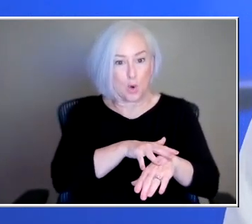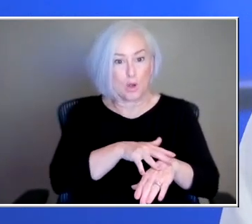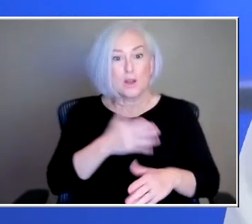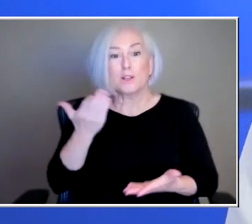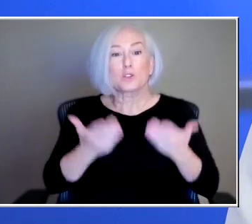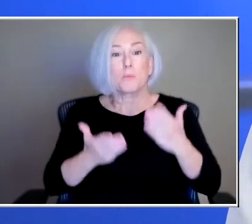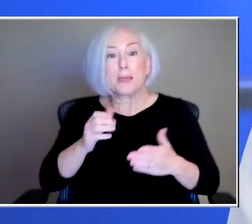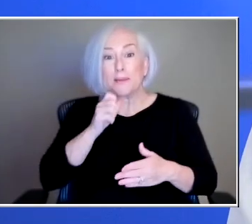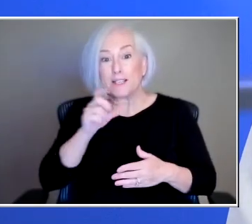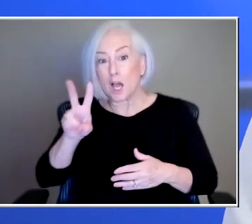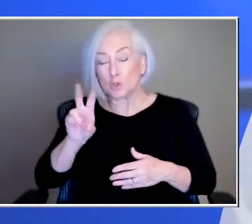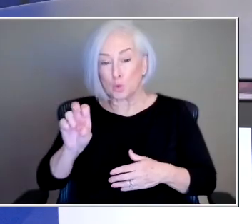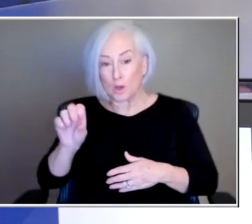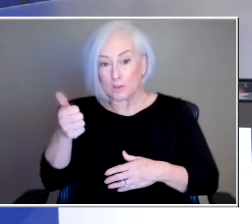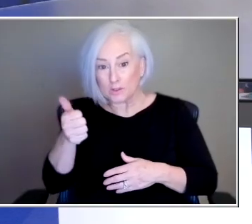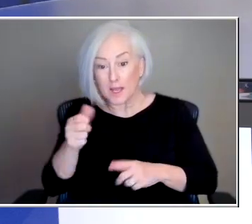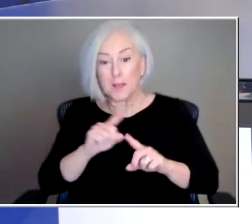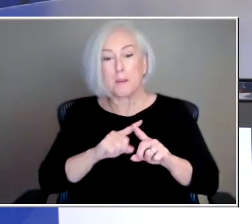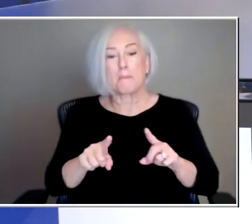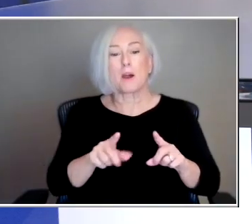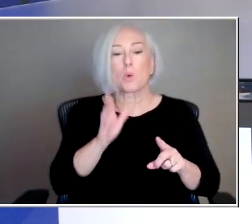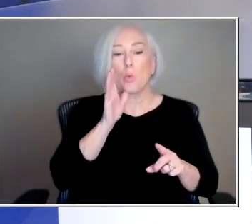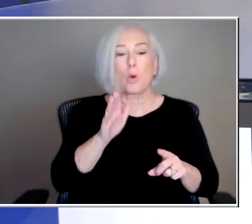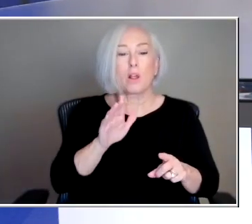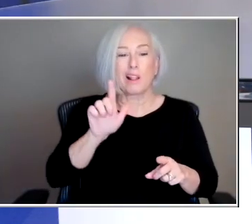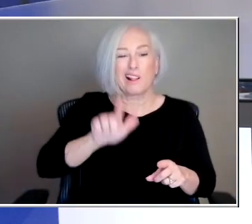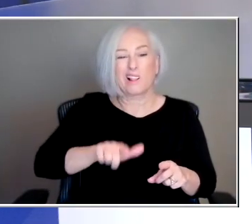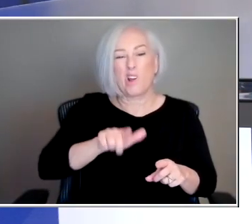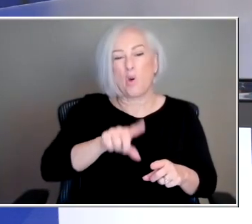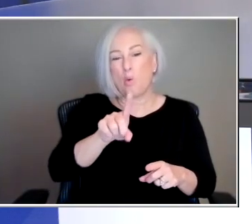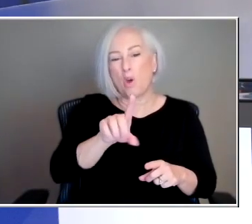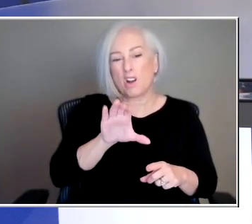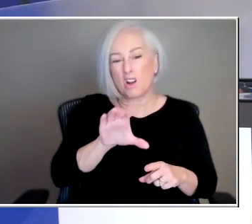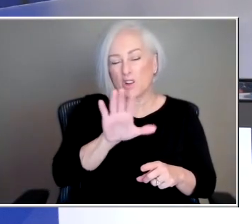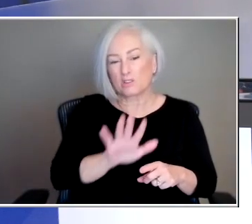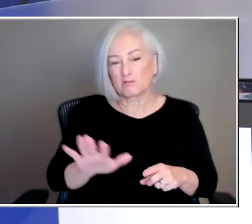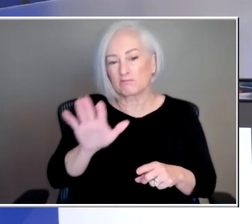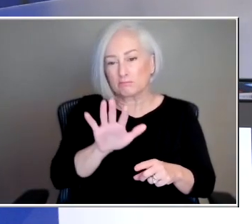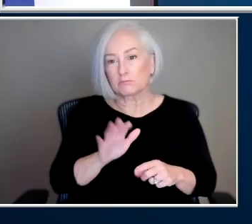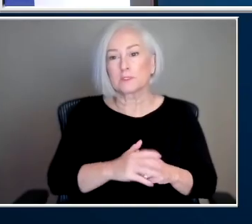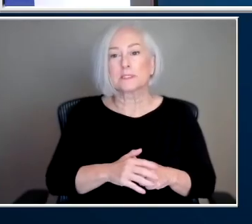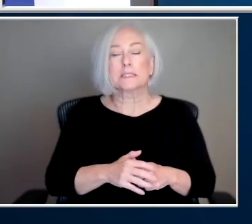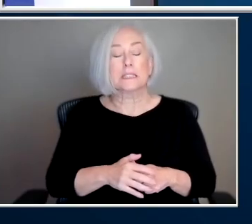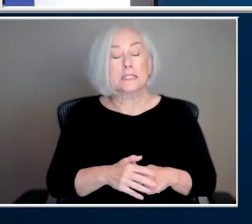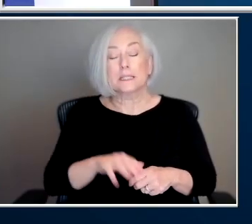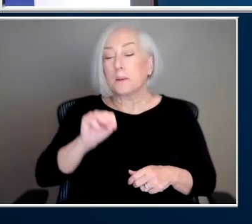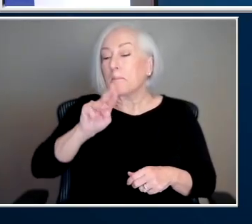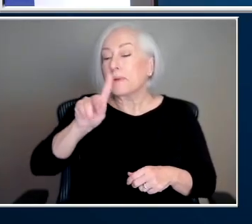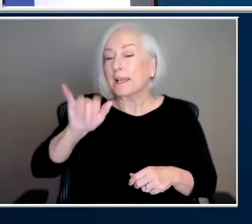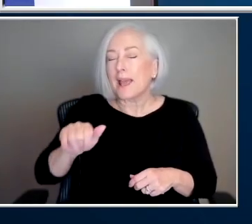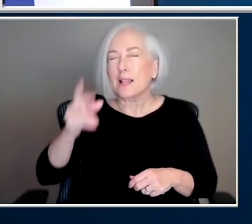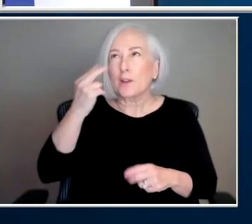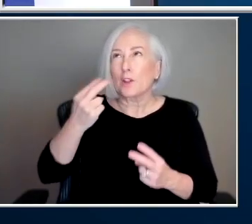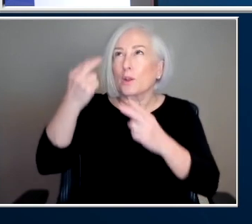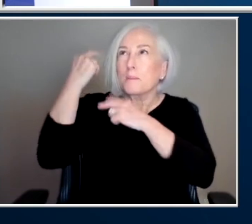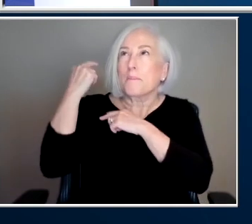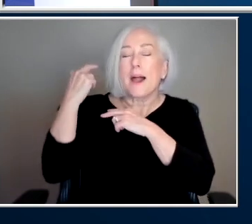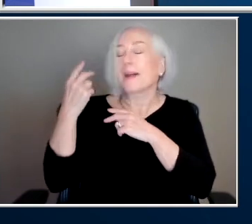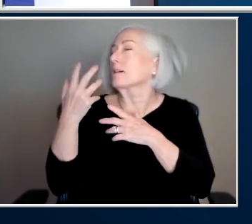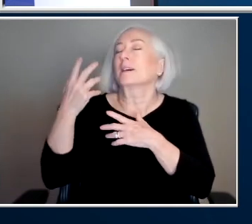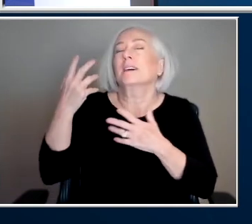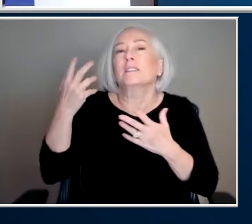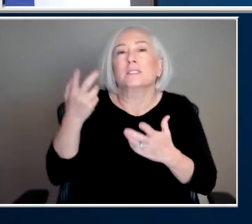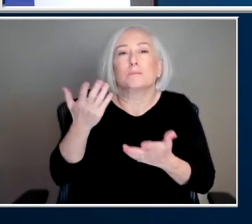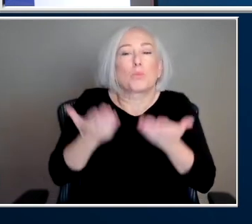that would be what we would hope to see. It's hard to pick a worst, Mikayla, I'm sure, when you think back to when your POTS was at its worst, but were there